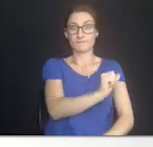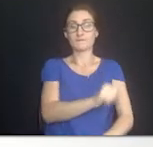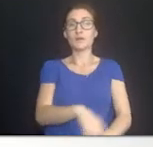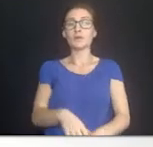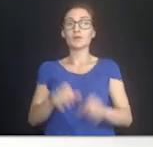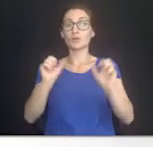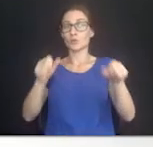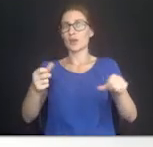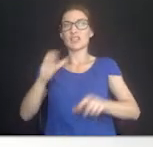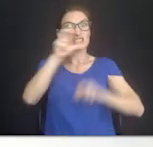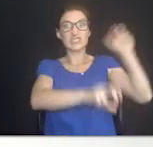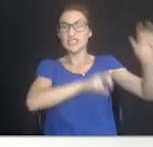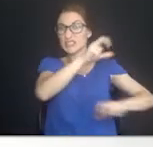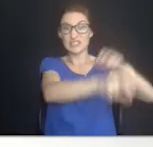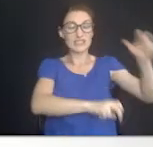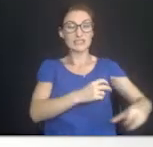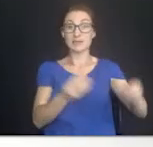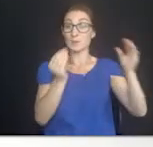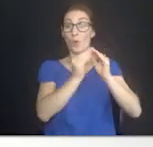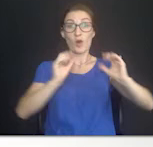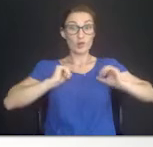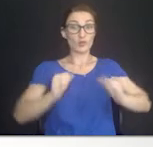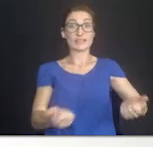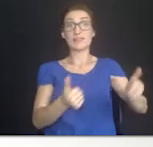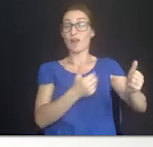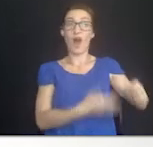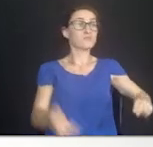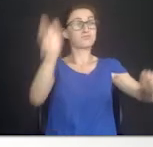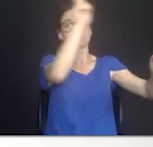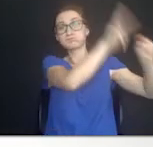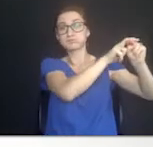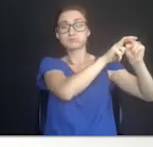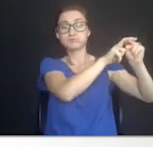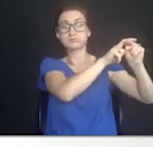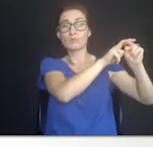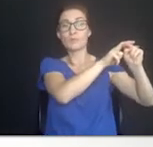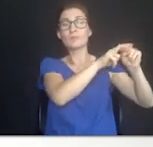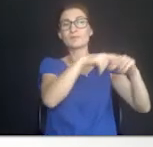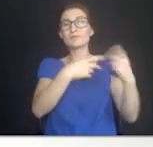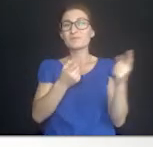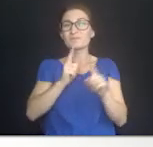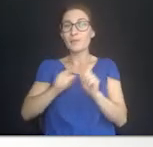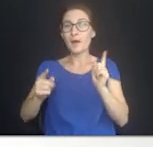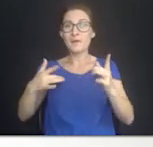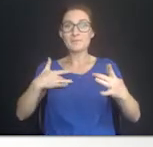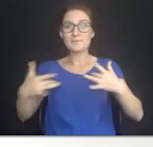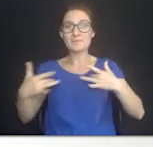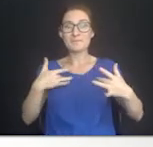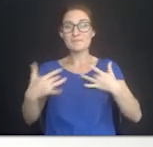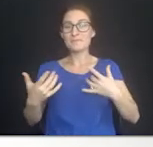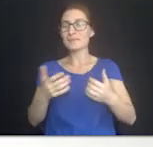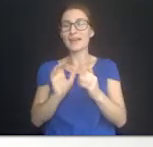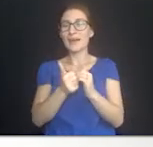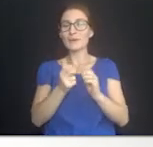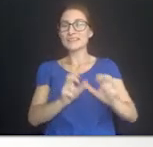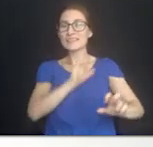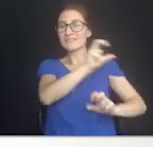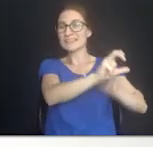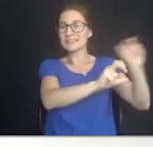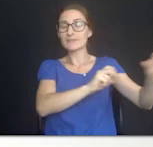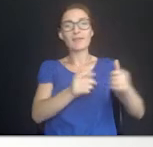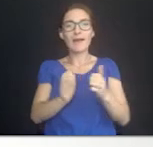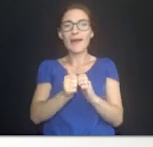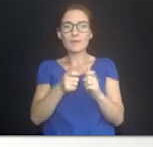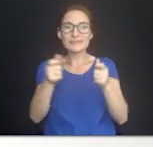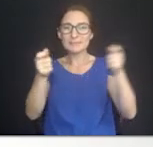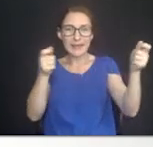into things that are a little more aggressive, get a little bit bigger rate of return. But there is that concern of how is it invested? How is it going to be managed? And that's